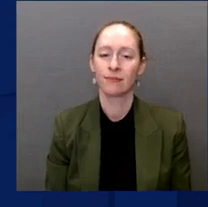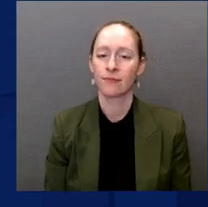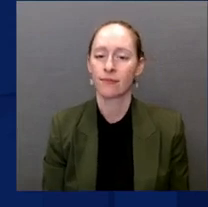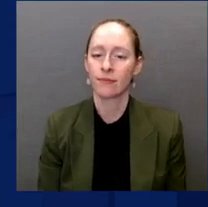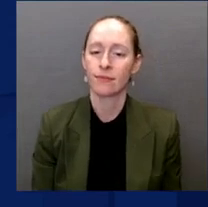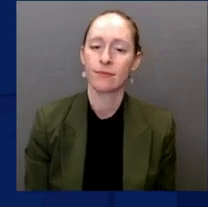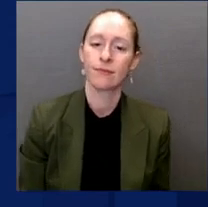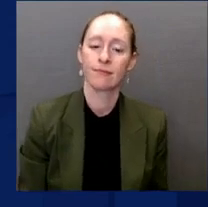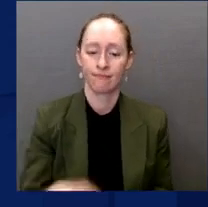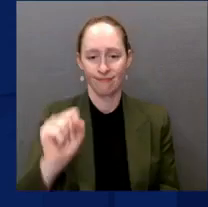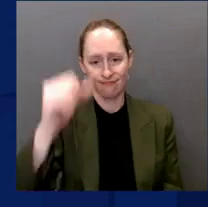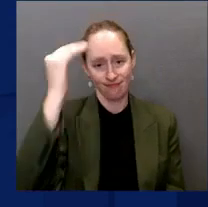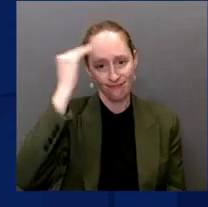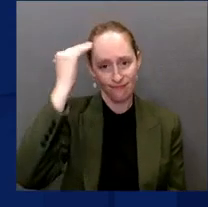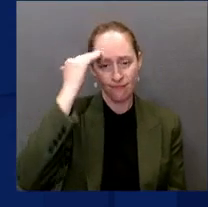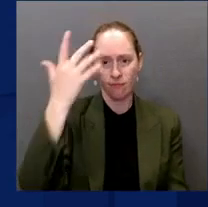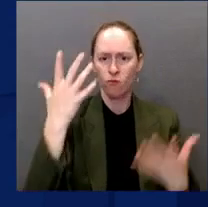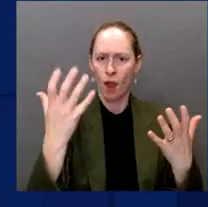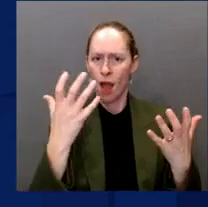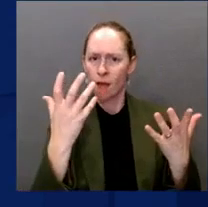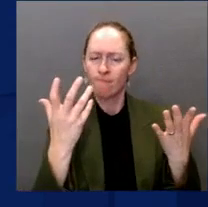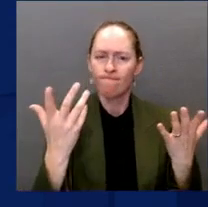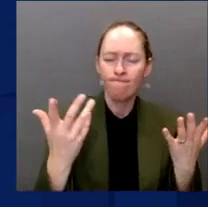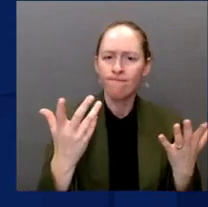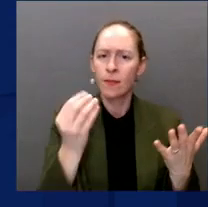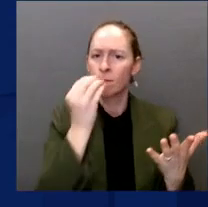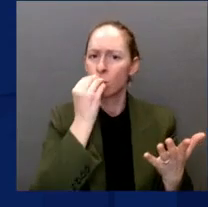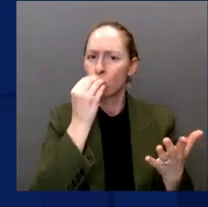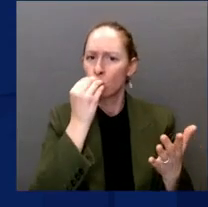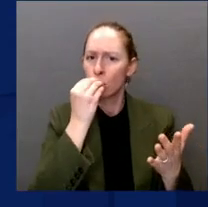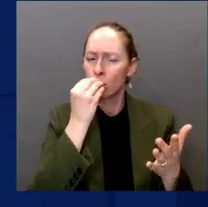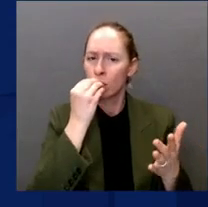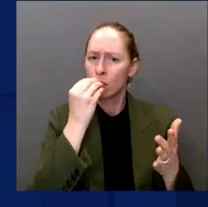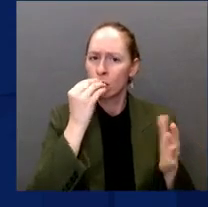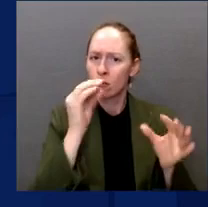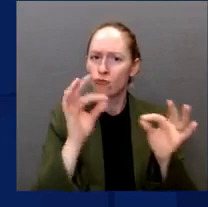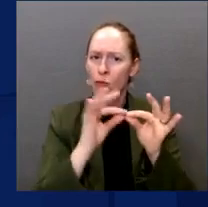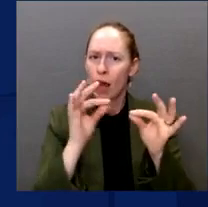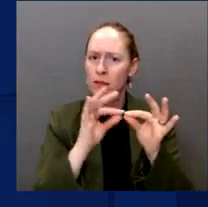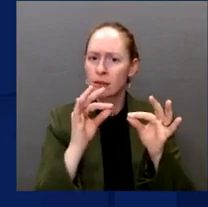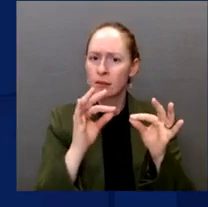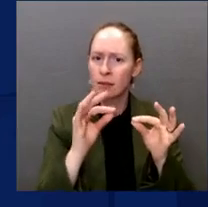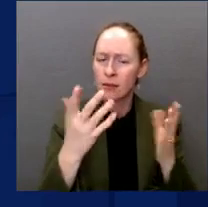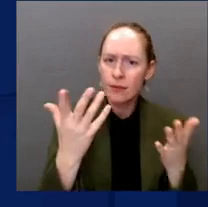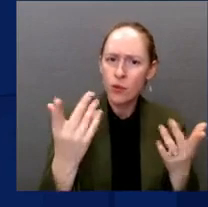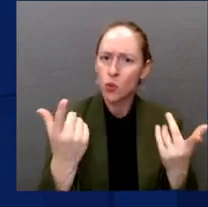to expand incentives to purchase fruits and vegetables for low-income families.